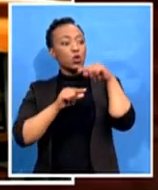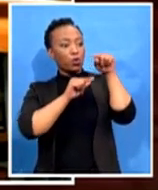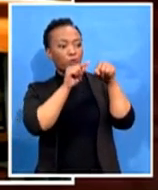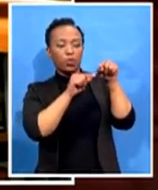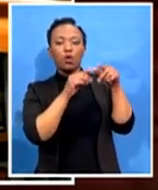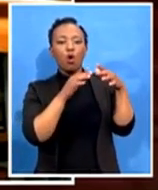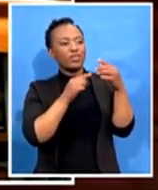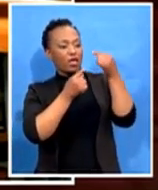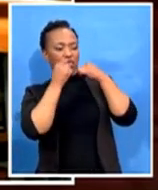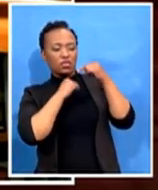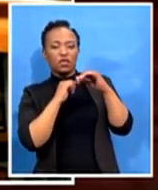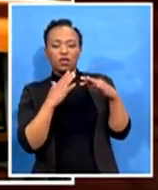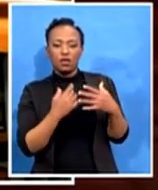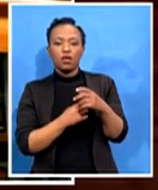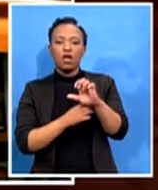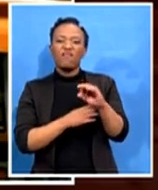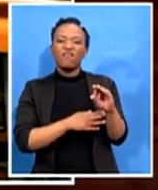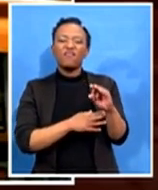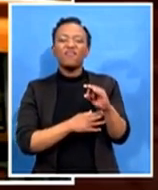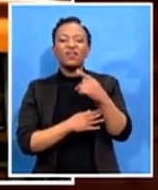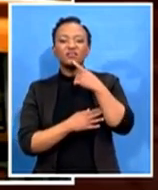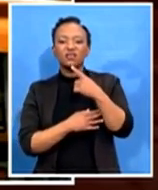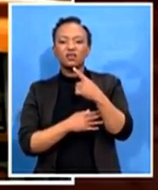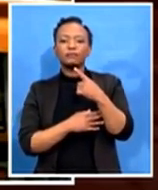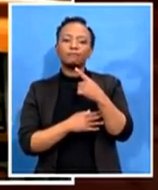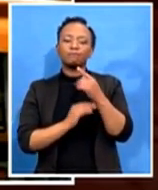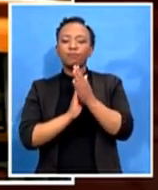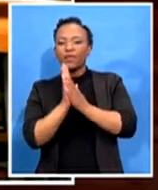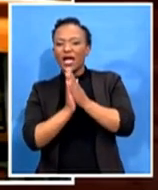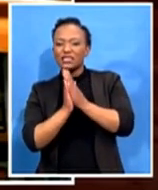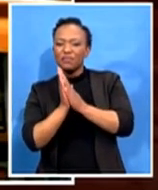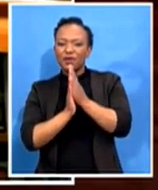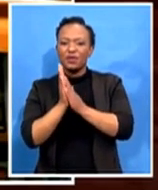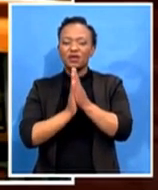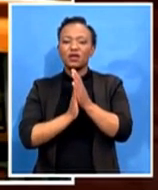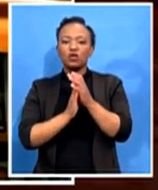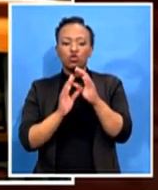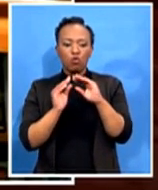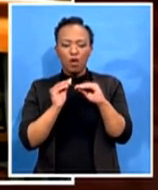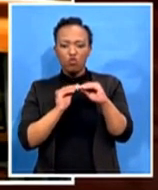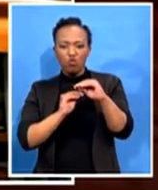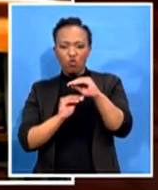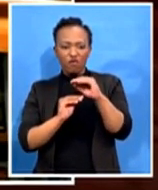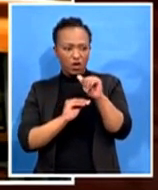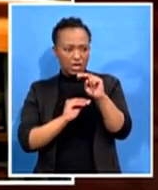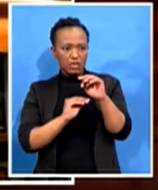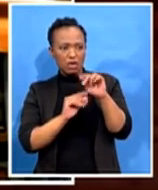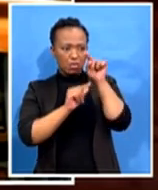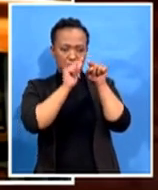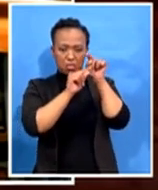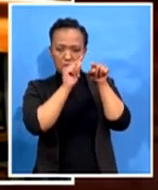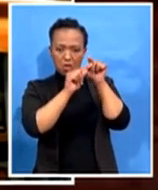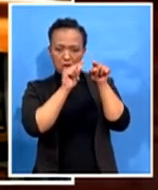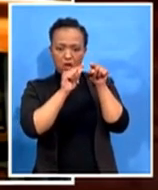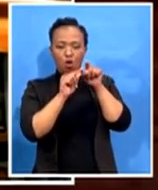having aspirations of outmaneuvering the ANC, getting rid of them from the helm